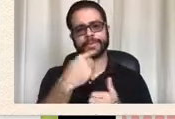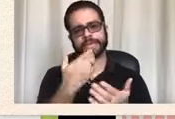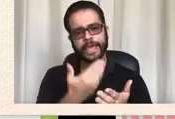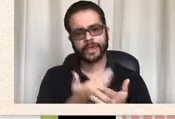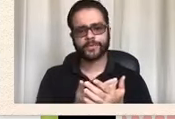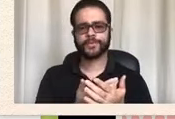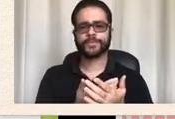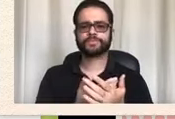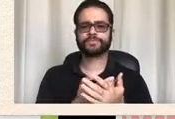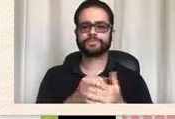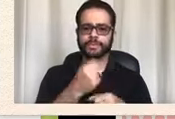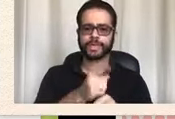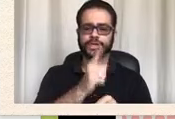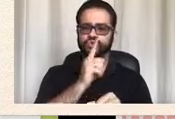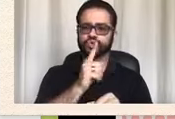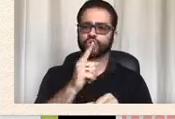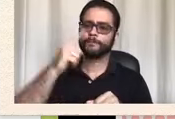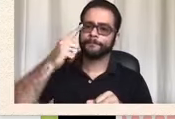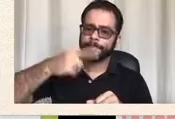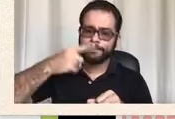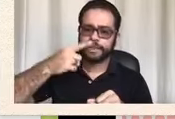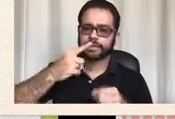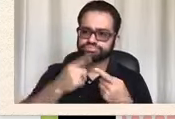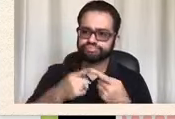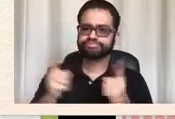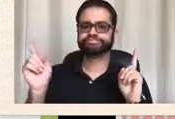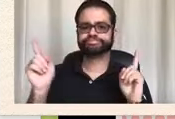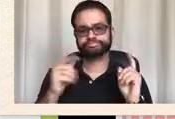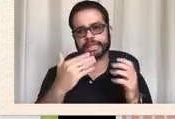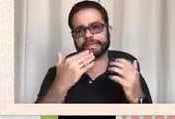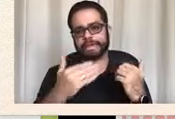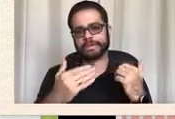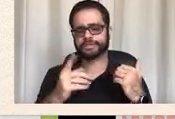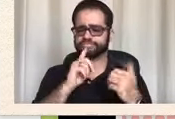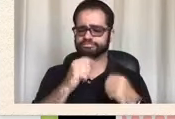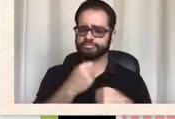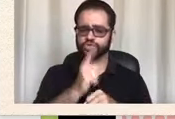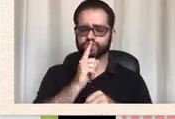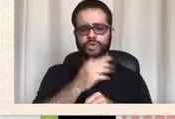be very appreciative in any way that you can.